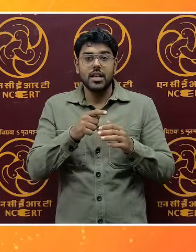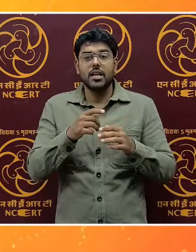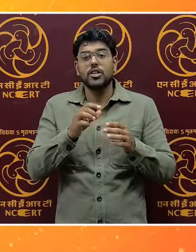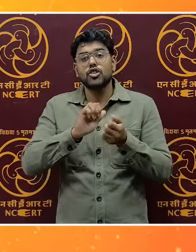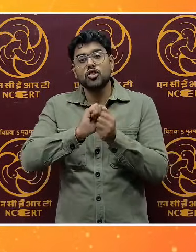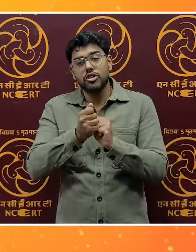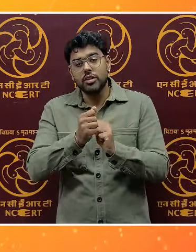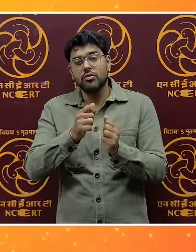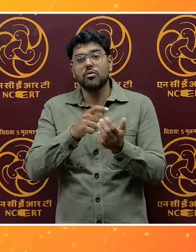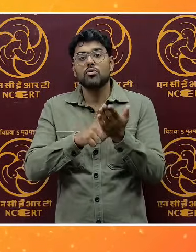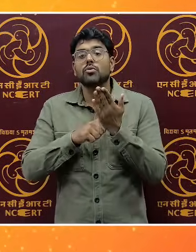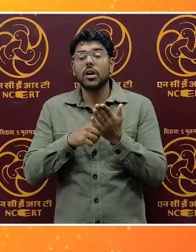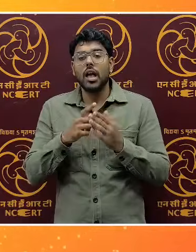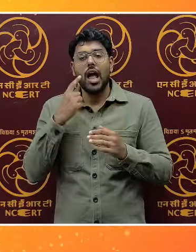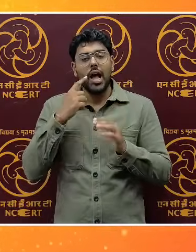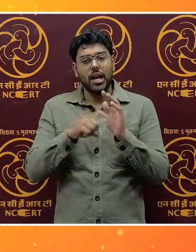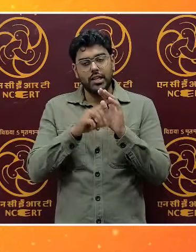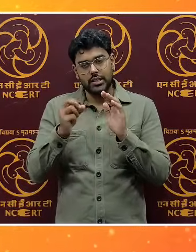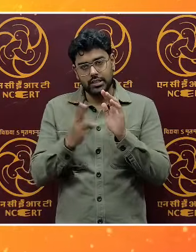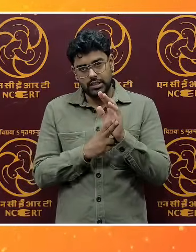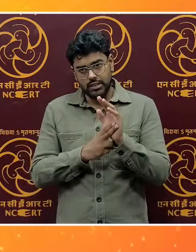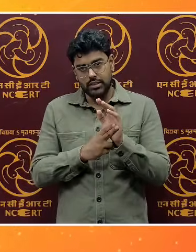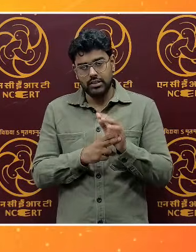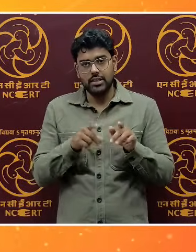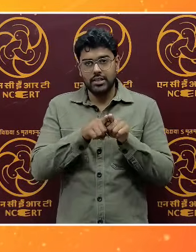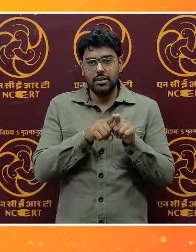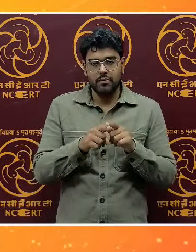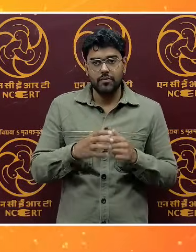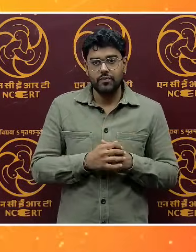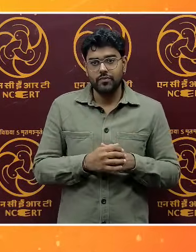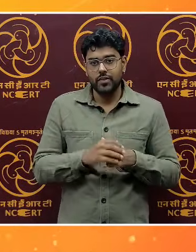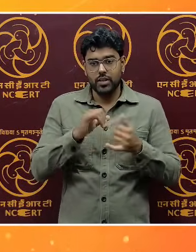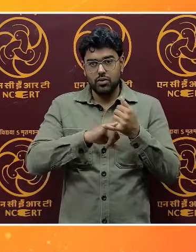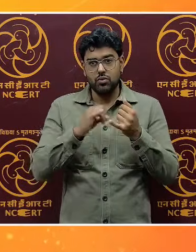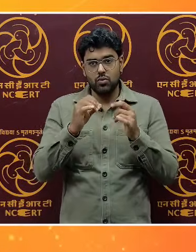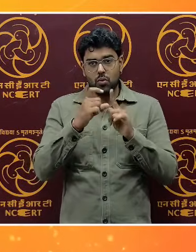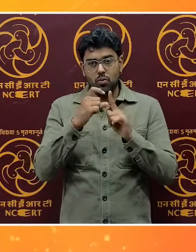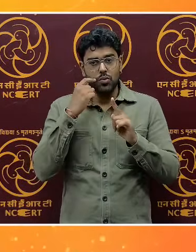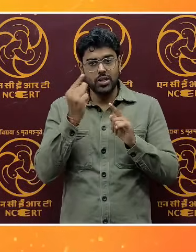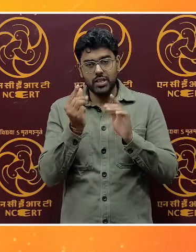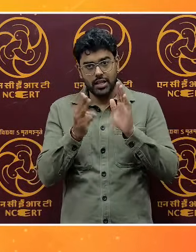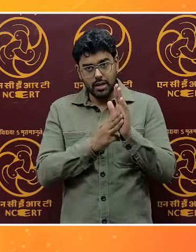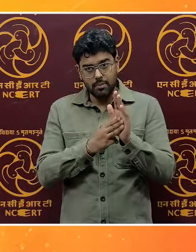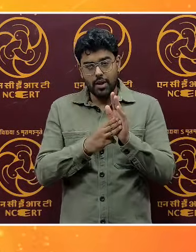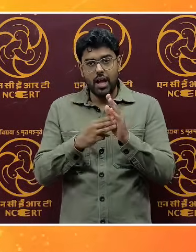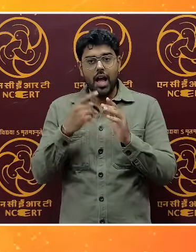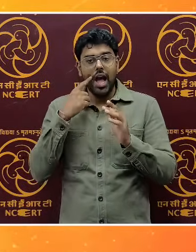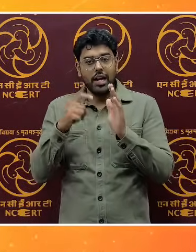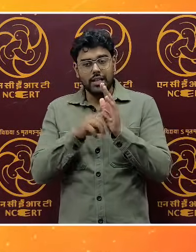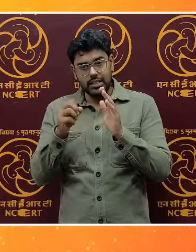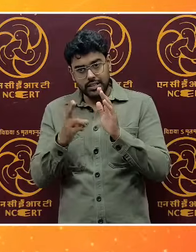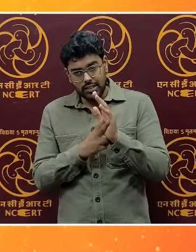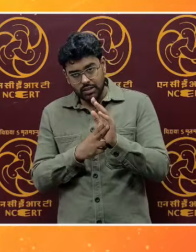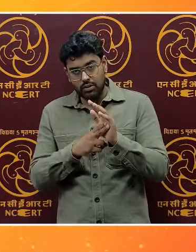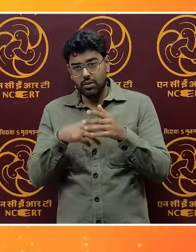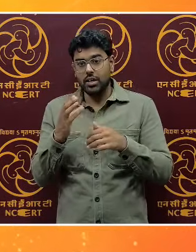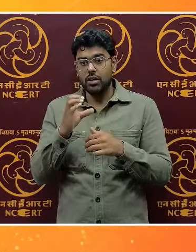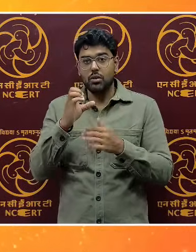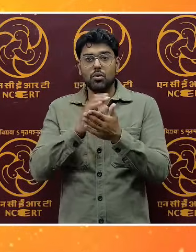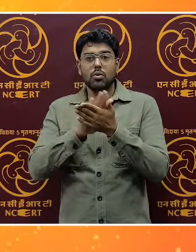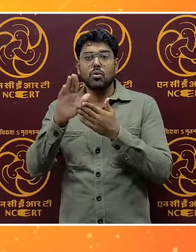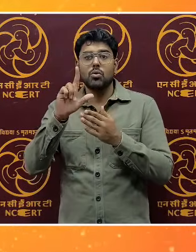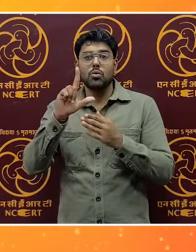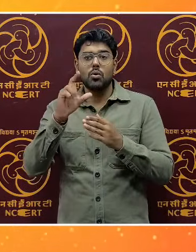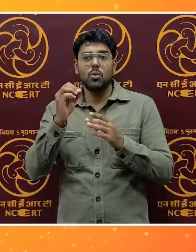ions. Okay. So this becomes sodium ion and this become chloride ion. This acquires so positive one which